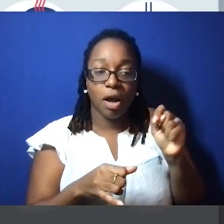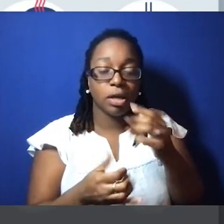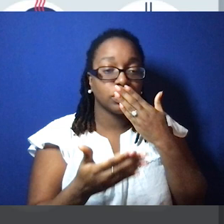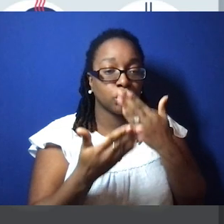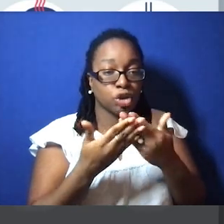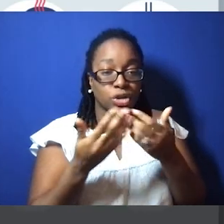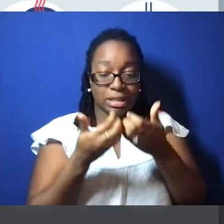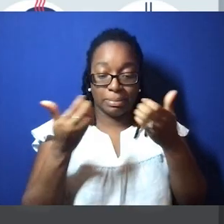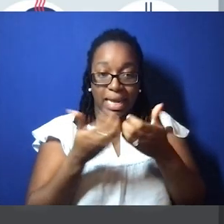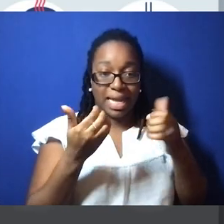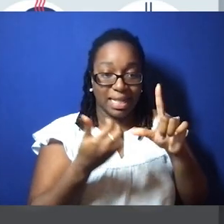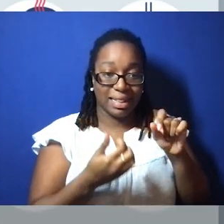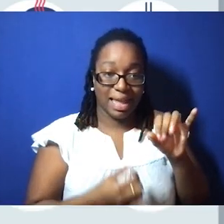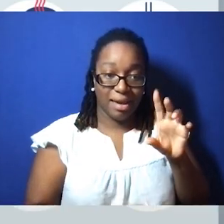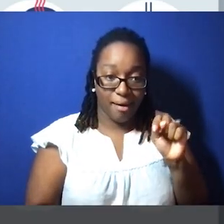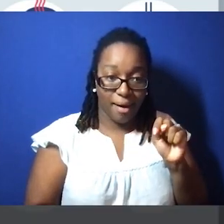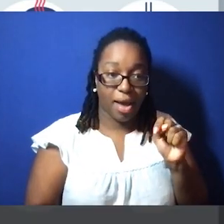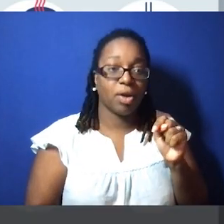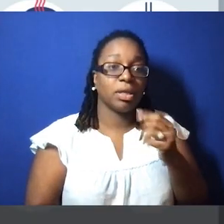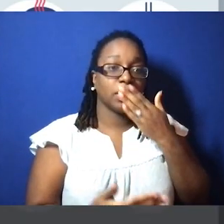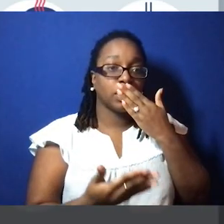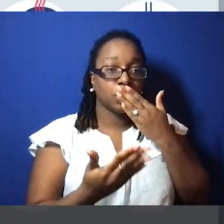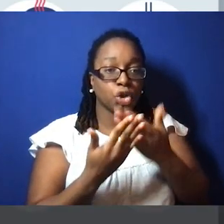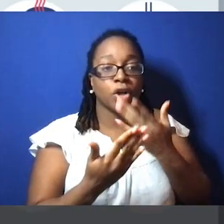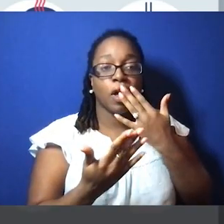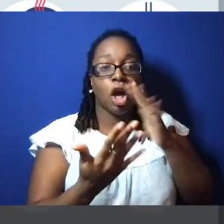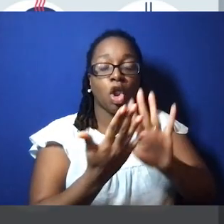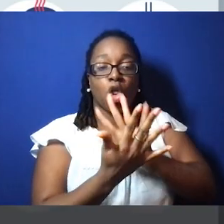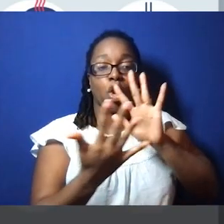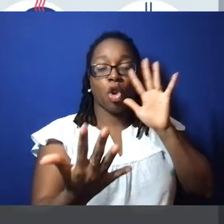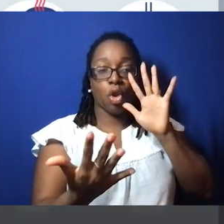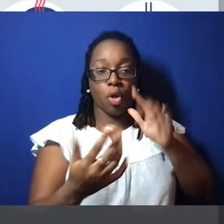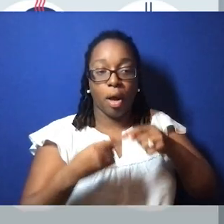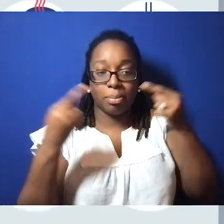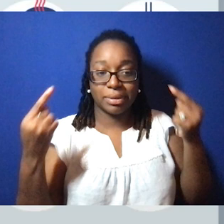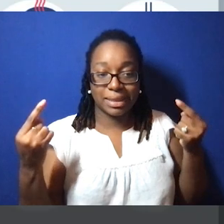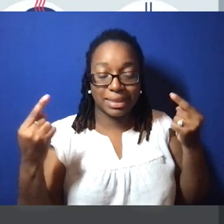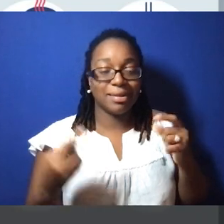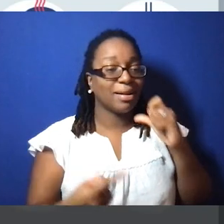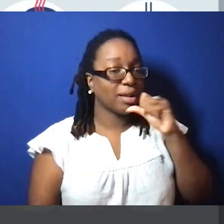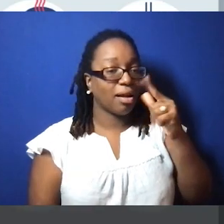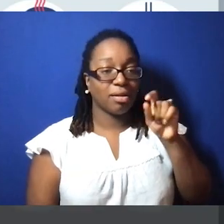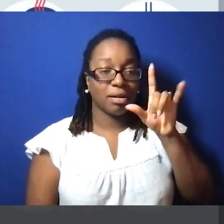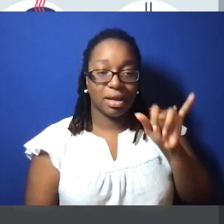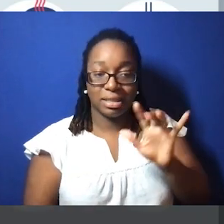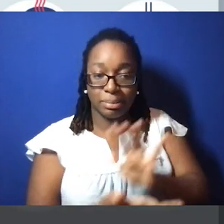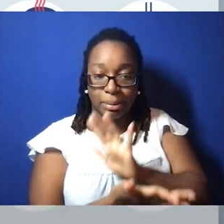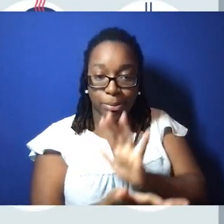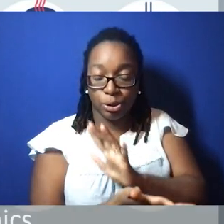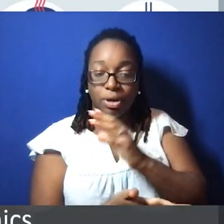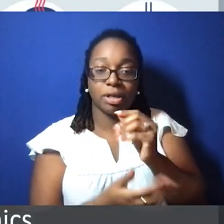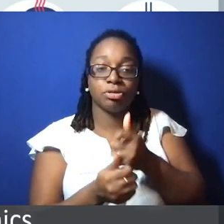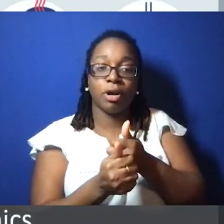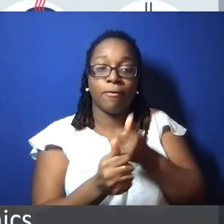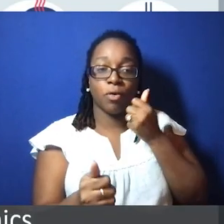clear spacing and layouts, high contrast design and color choices, non-glossy paper,